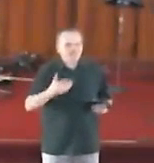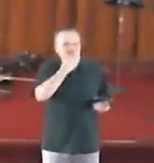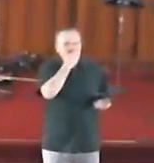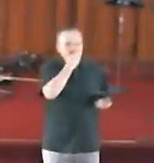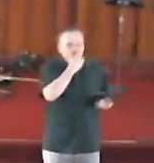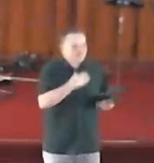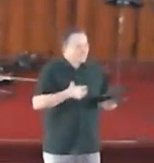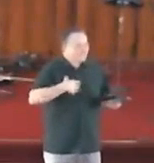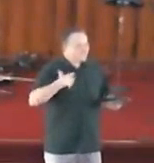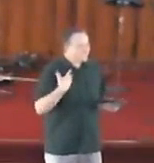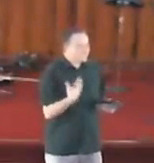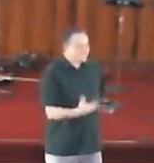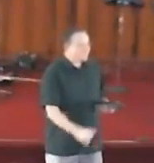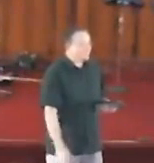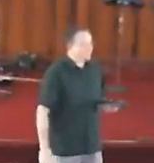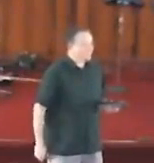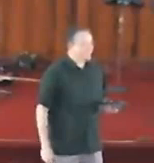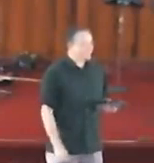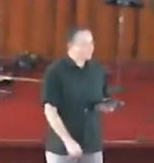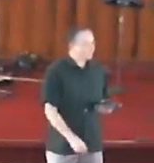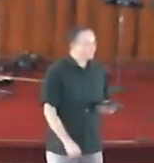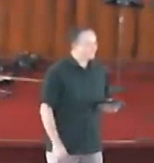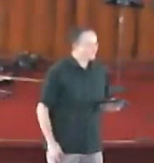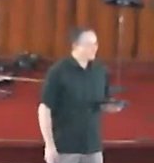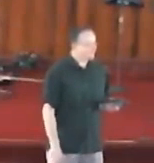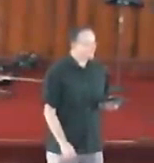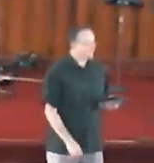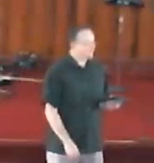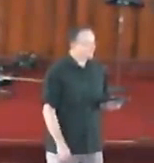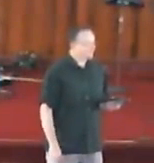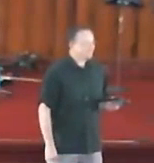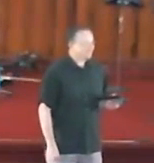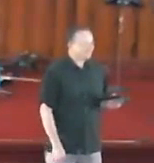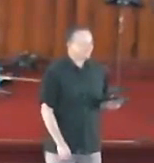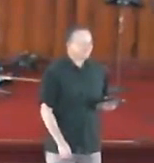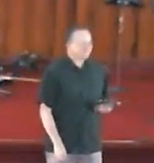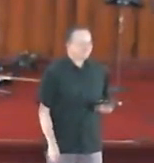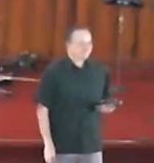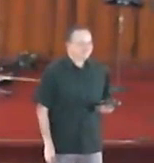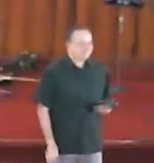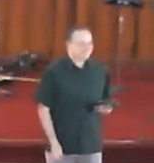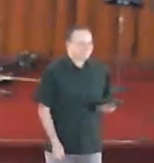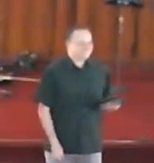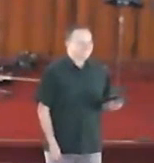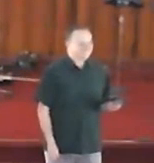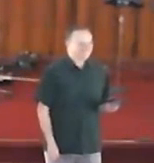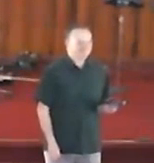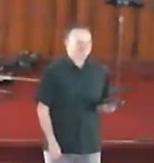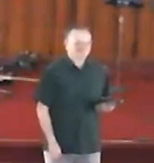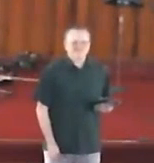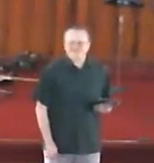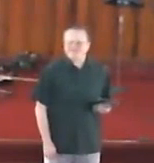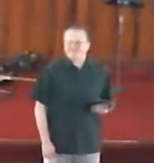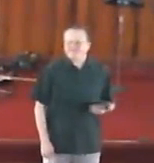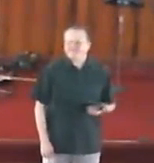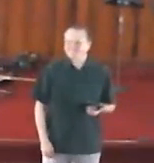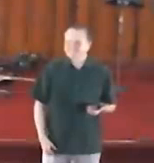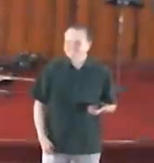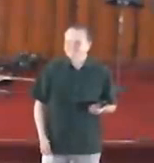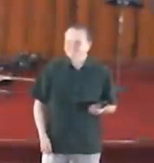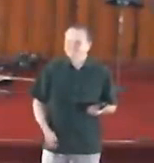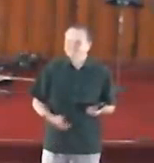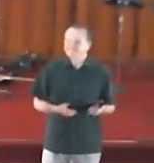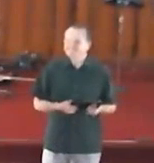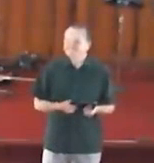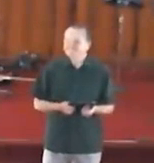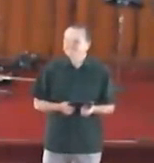Dios, pero con sus caras llenas de tristeza? How many of you have seen someone trying to evangelize, speaking about the works of God, but